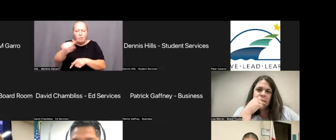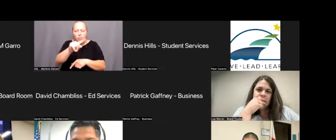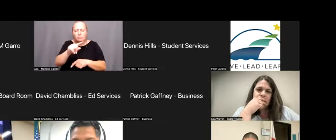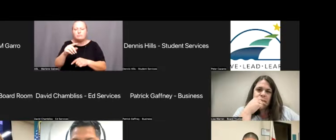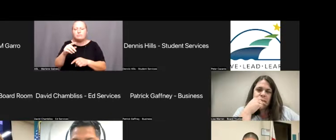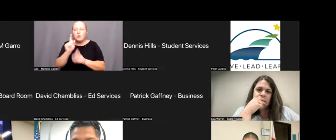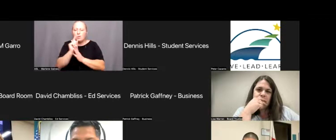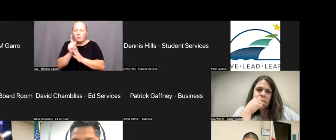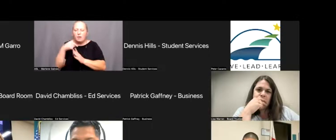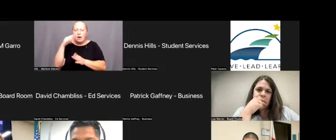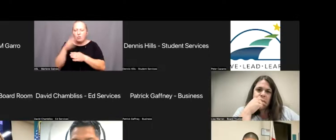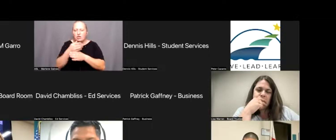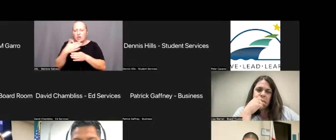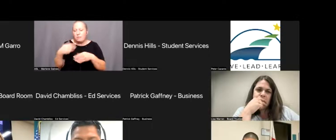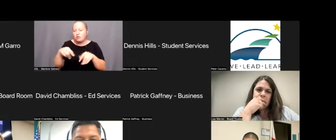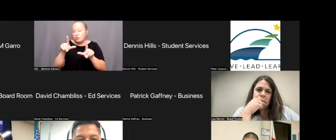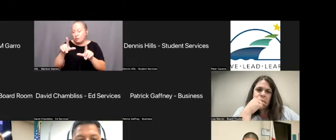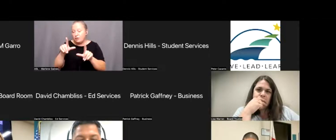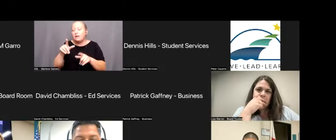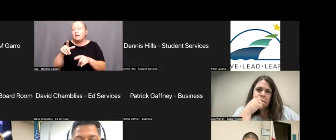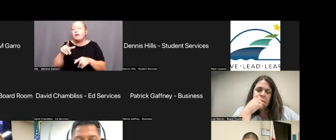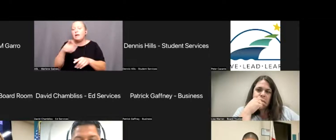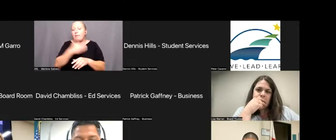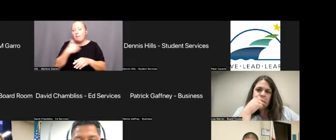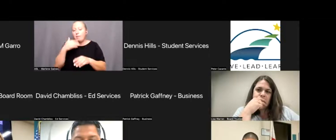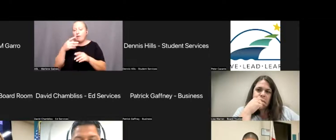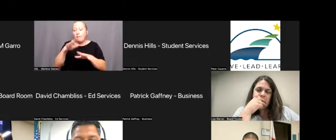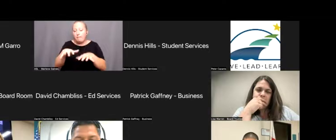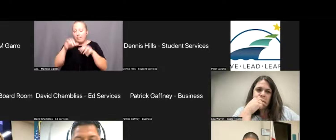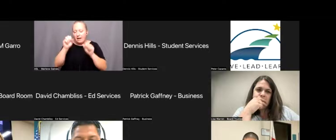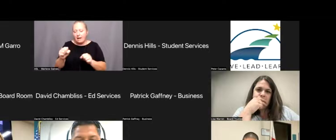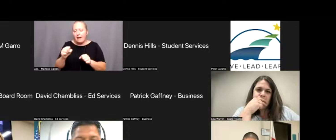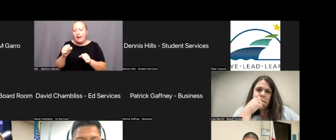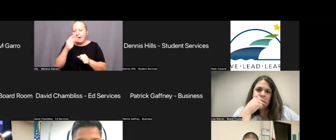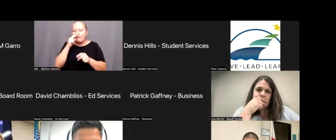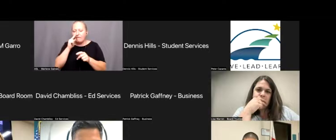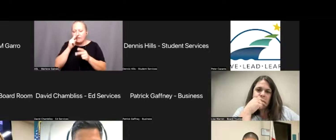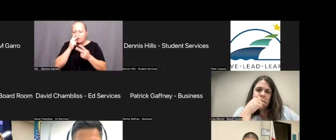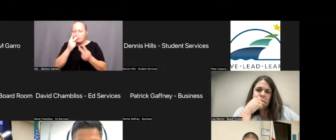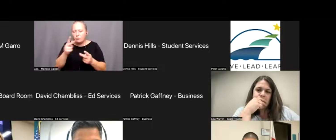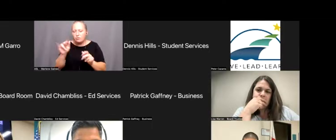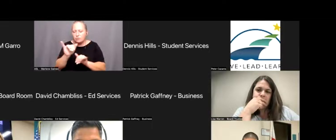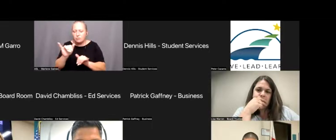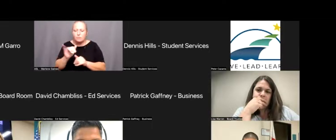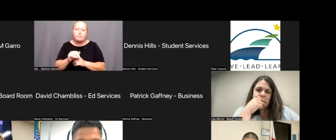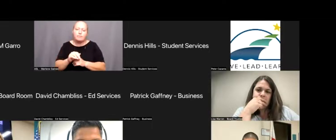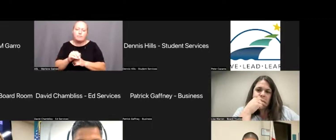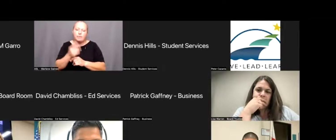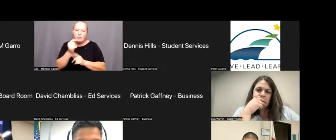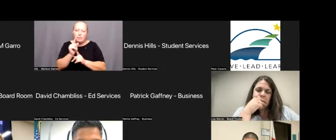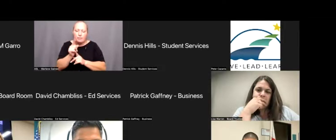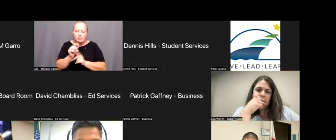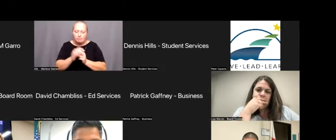just a minute here, I'll share my screen so that members of the public will be able to view as well. I'll just take a minute